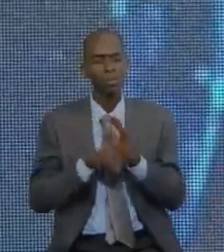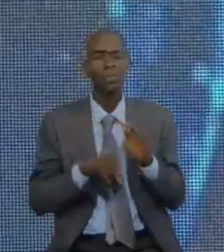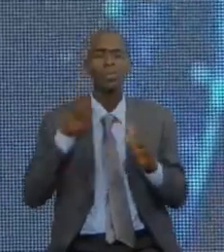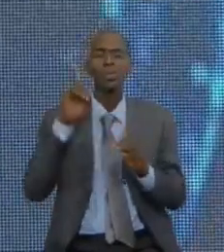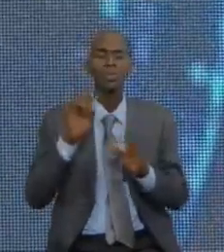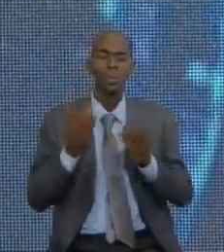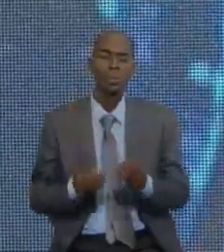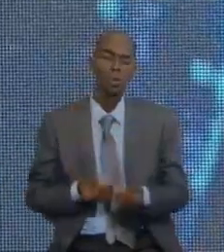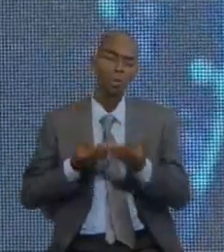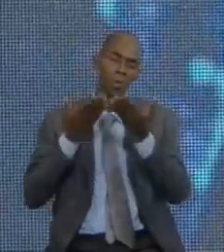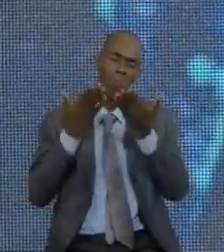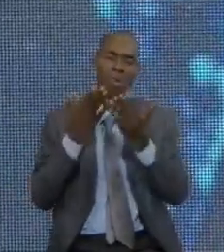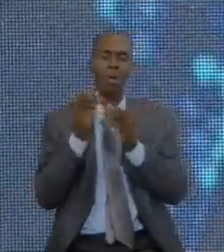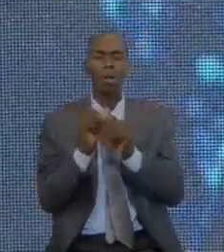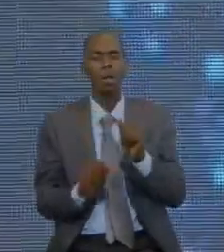offer everyone.